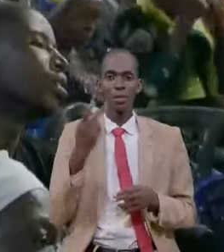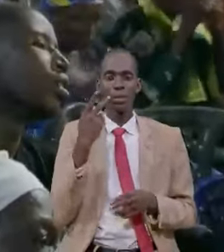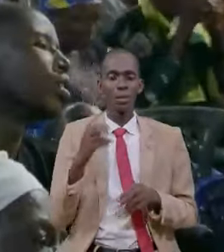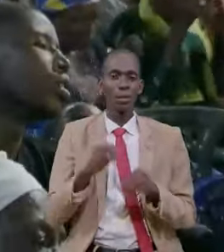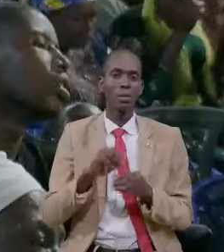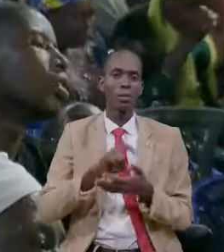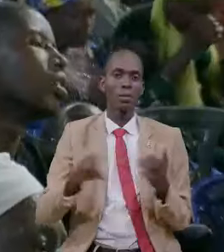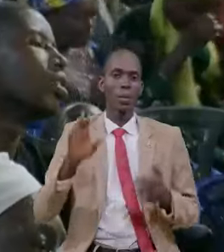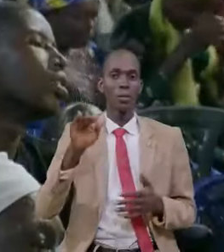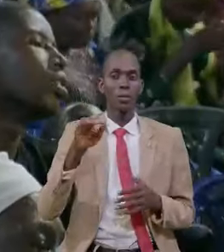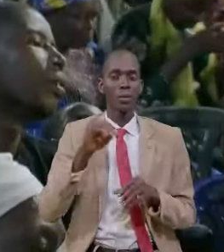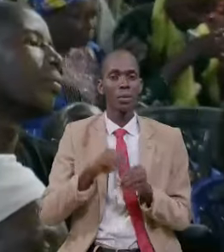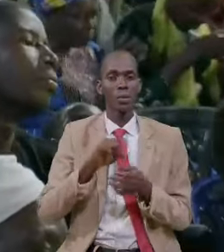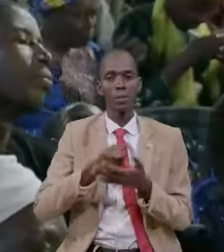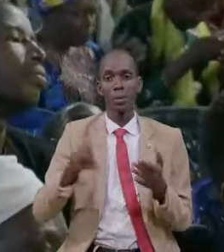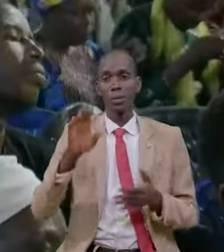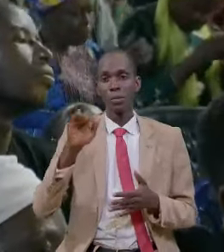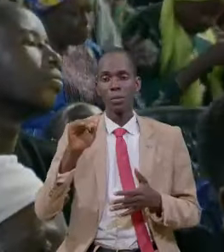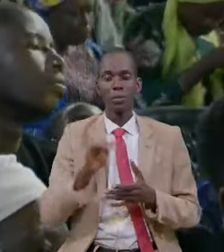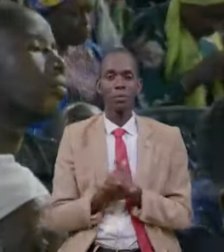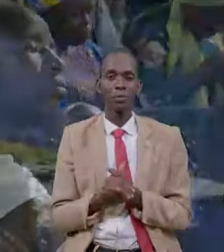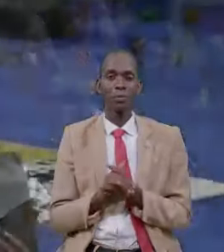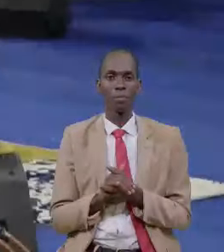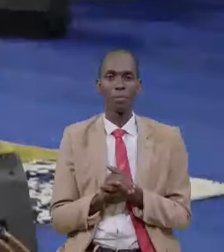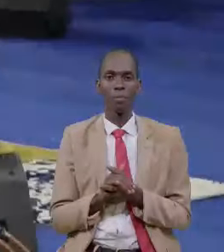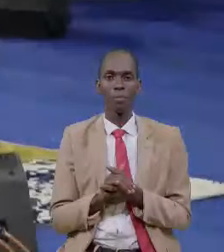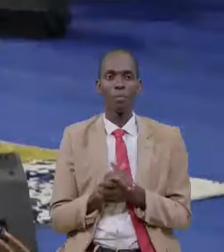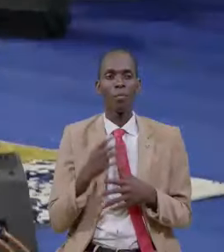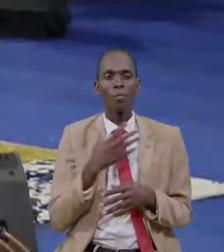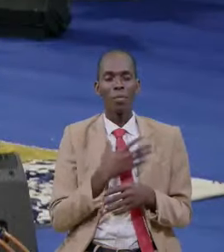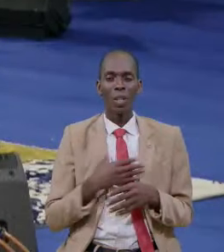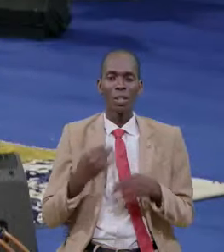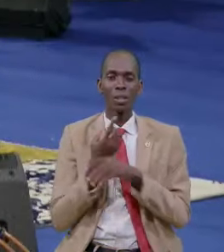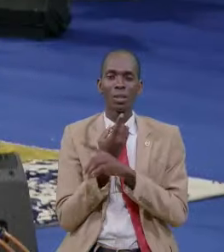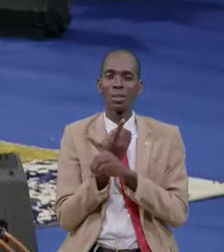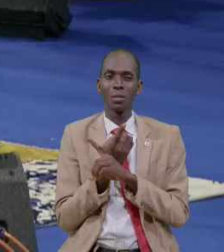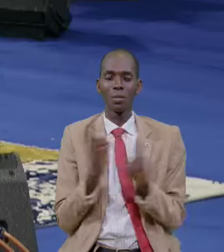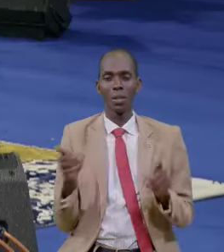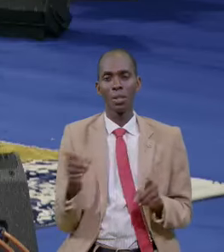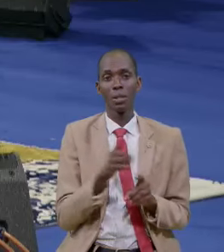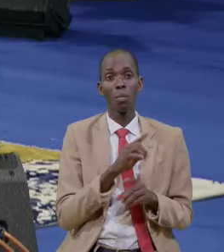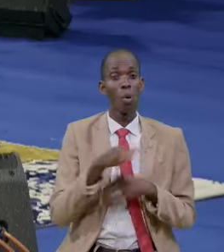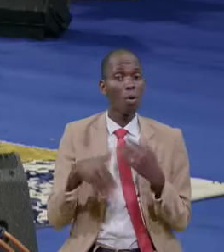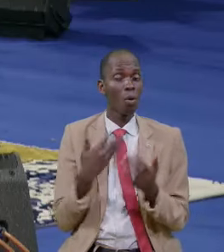15. In verse 15, and deliver them, all of them, and deliver